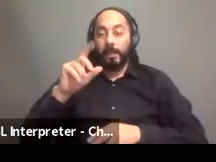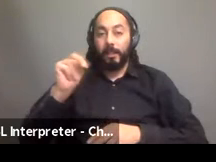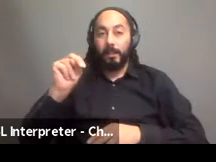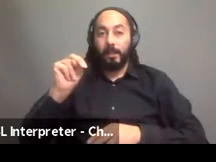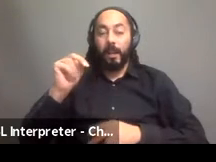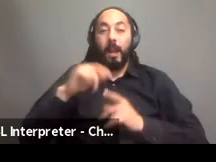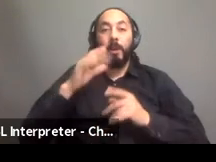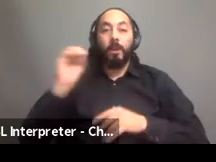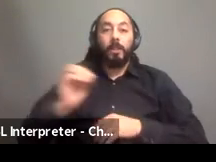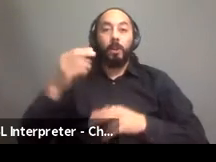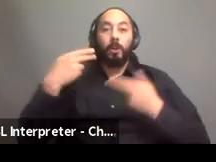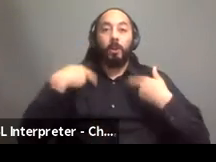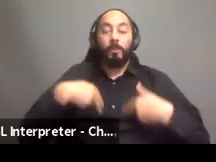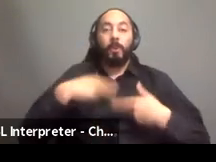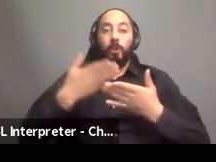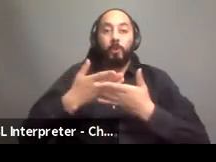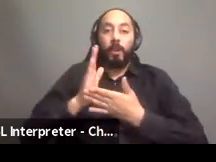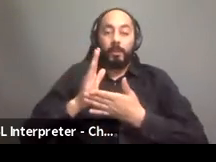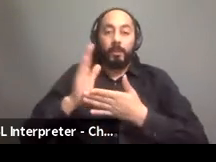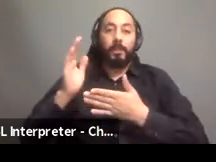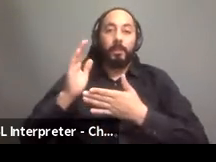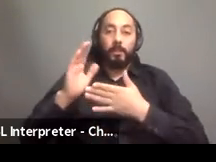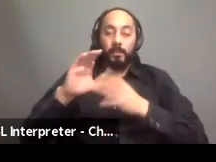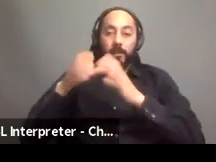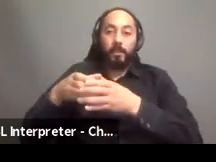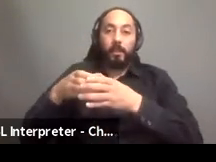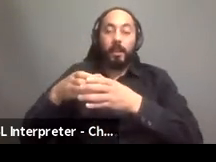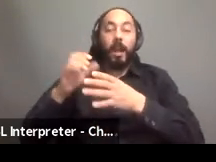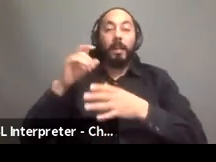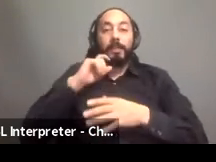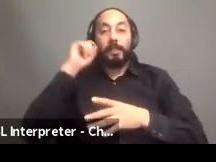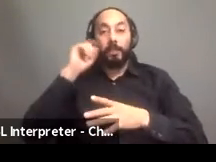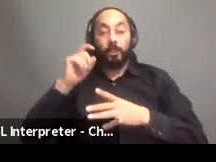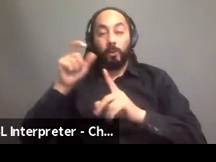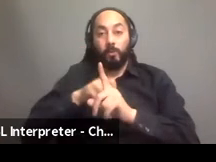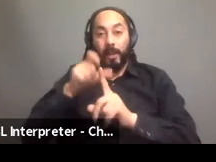Sexual Harassment and Assault Resource Exchange project.